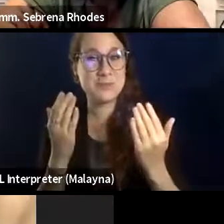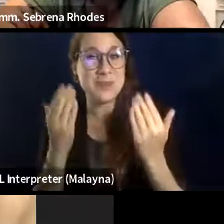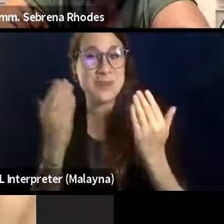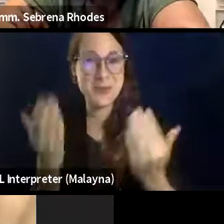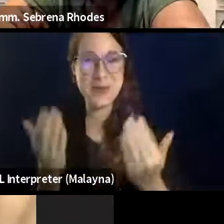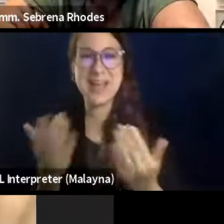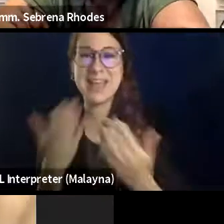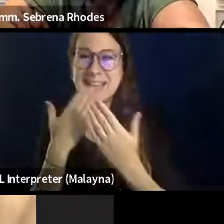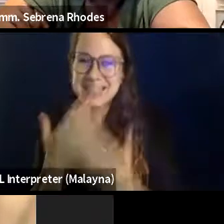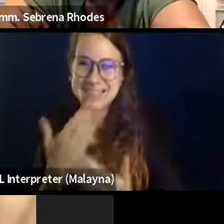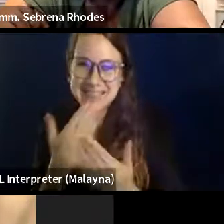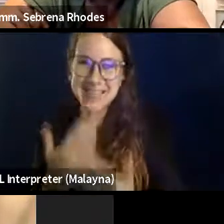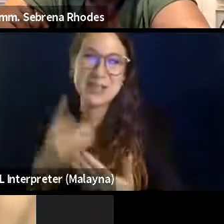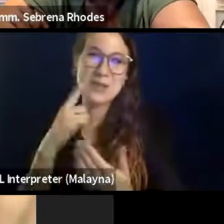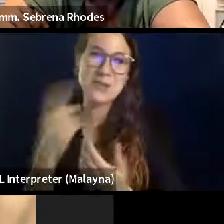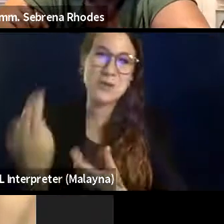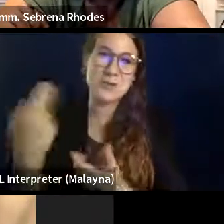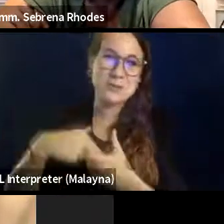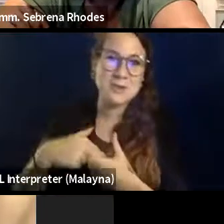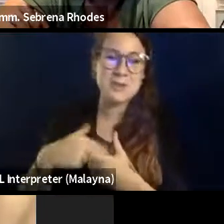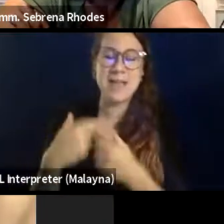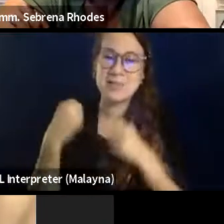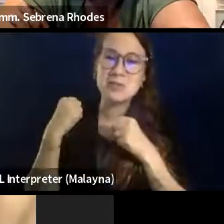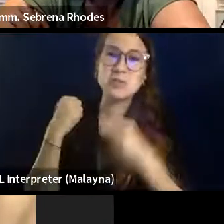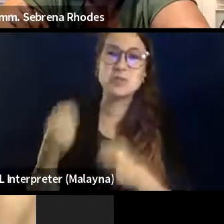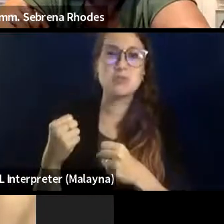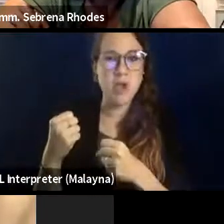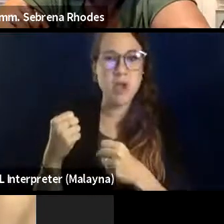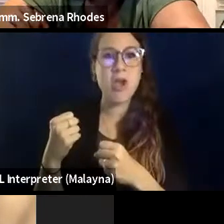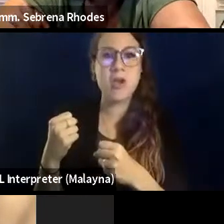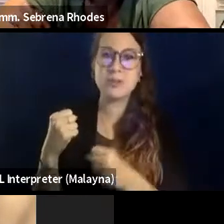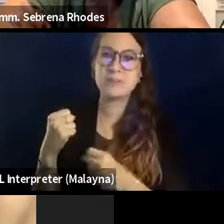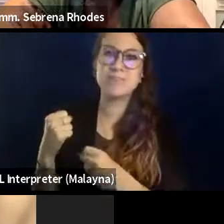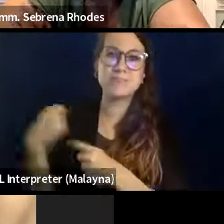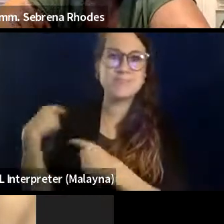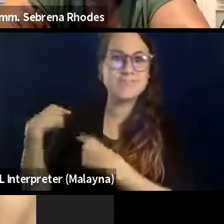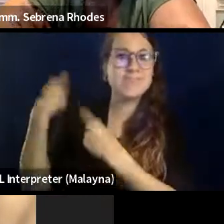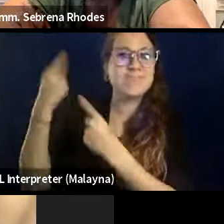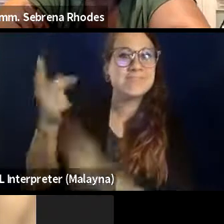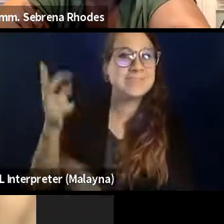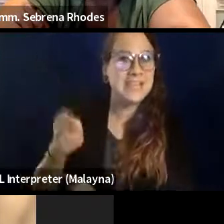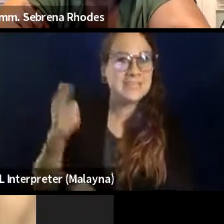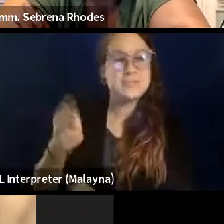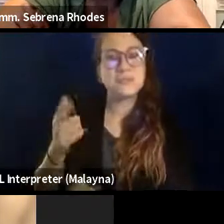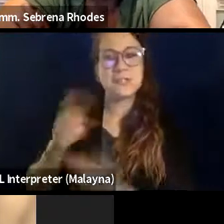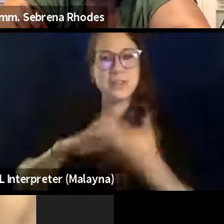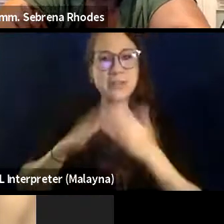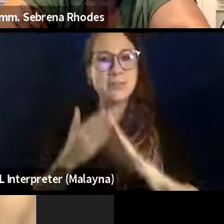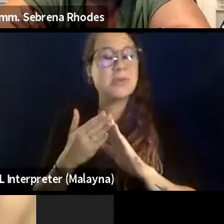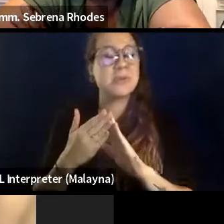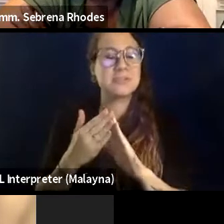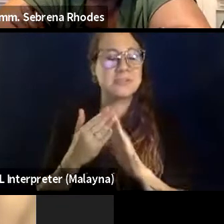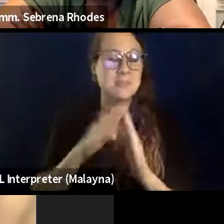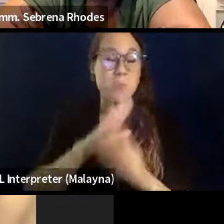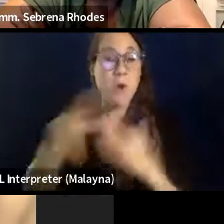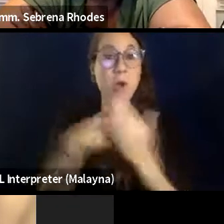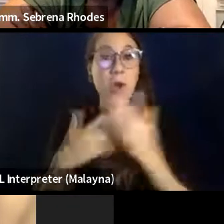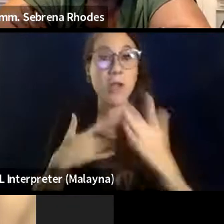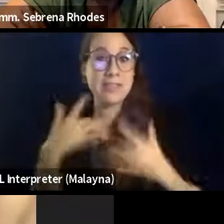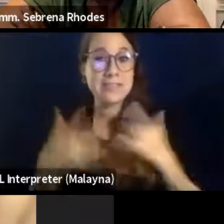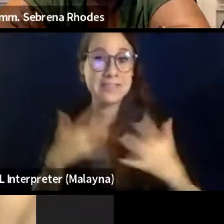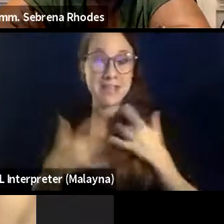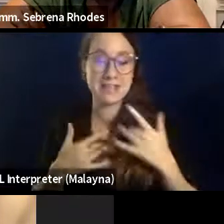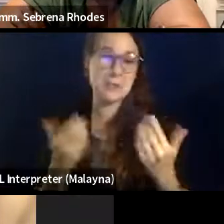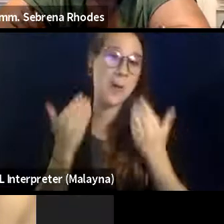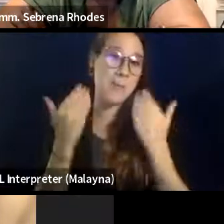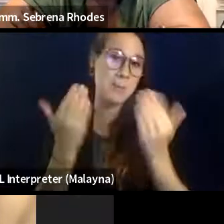thank you, for having such a strong track record in the community. And, I think we're all excited. So on that note,